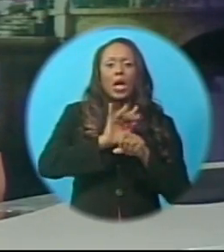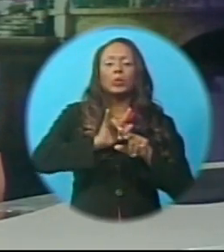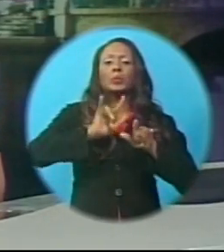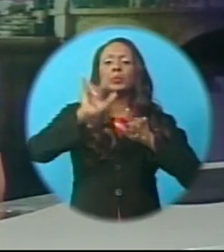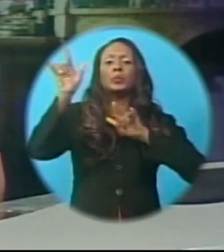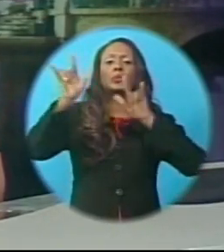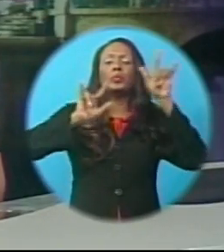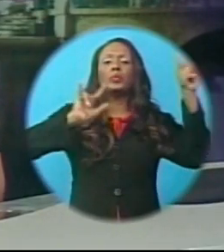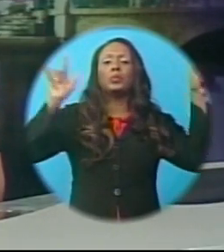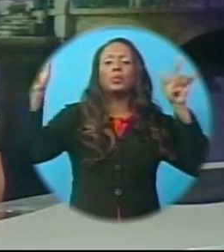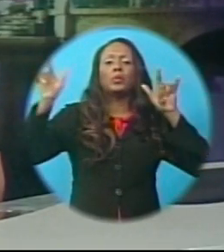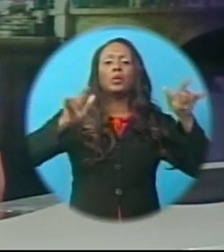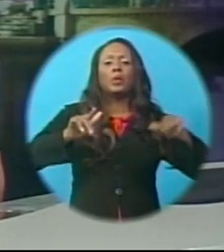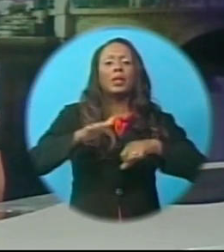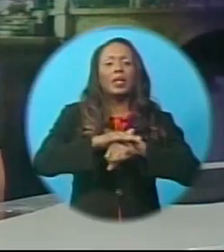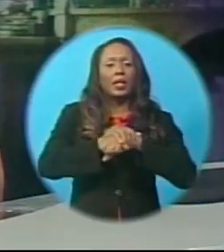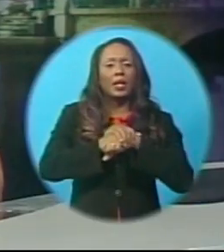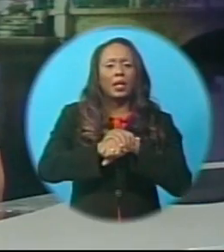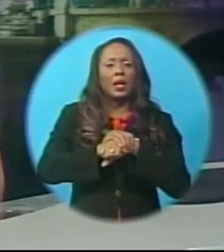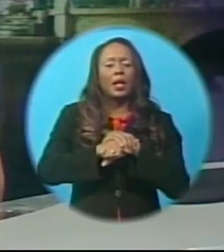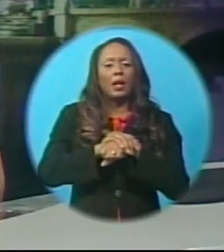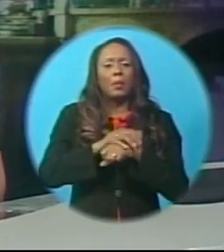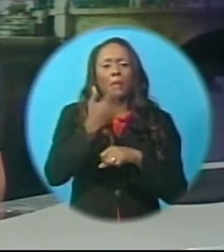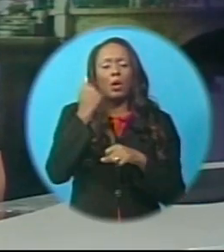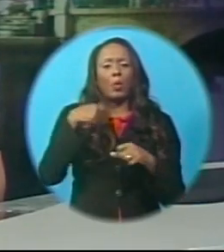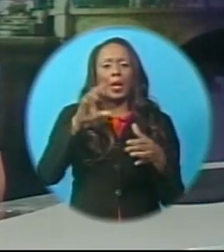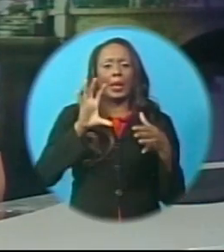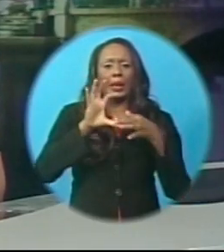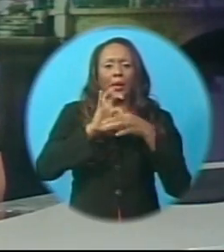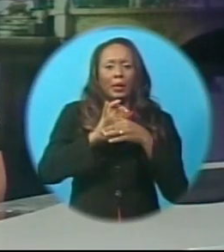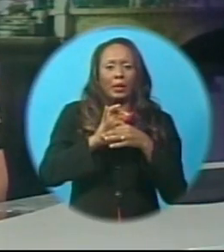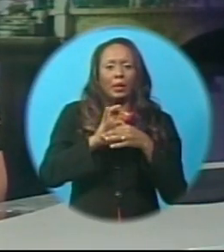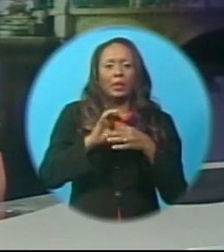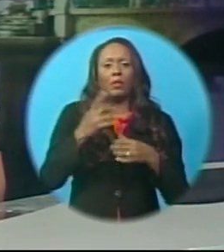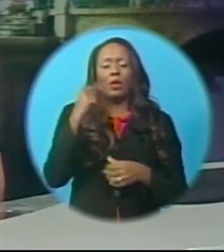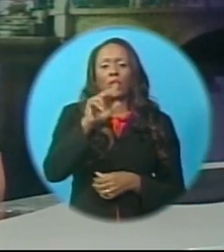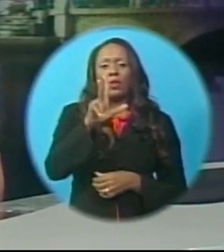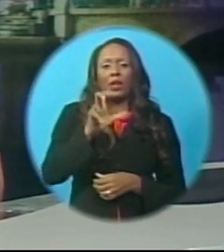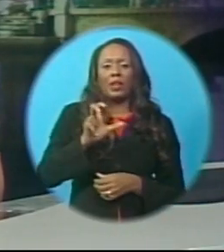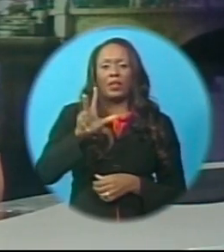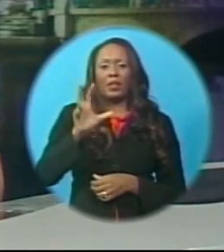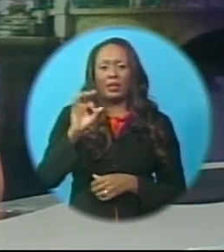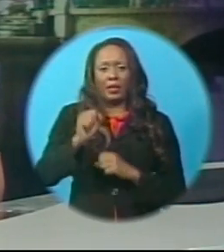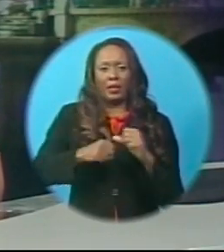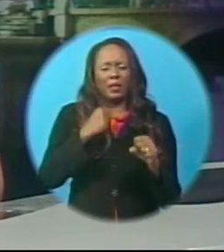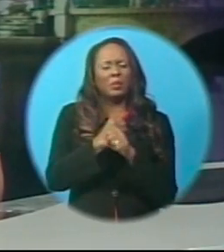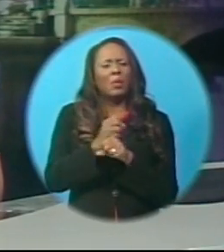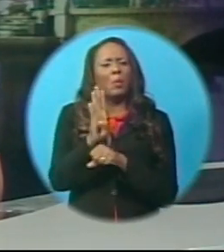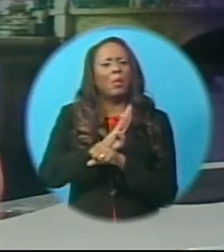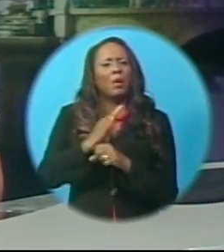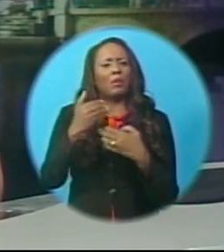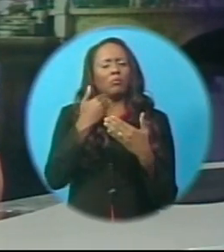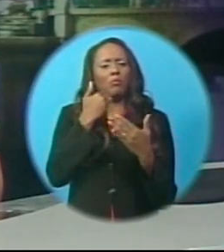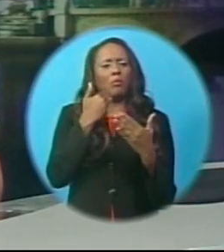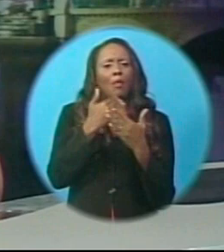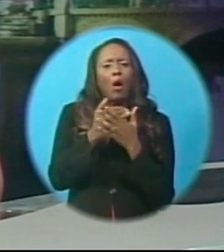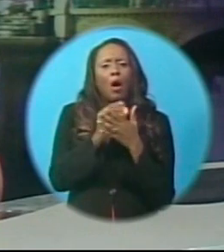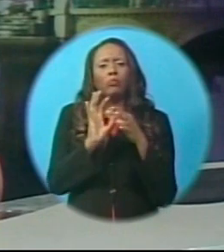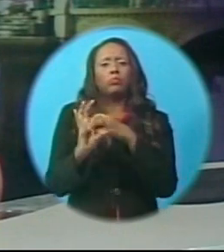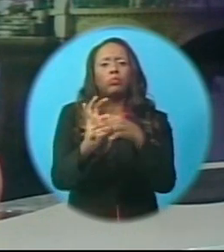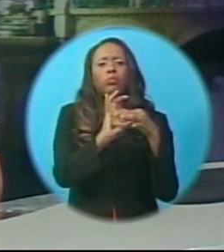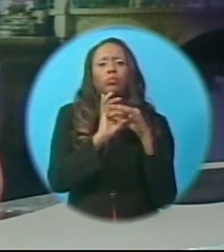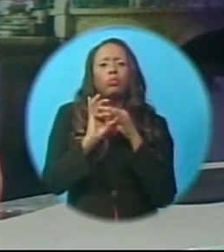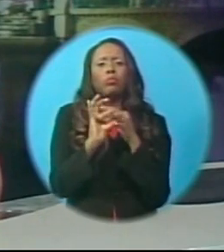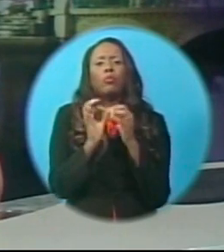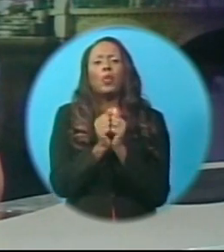since it was a colony of that great nation for 339 years. He also says Barbados has good trading relationships with the United States